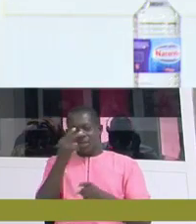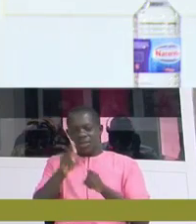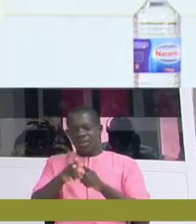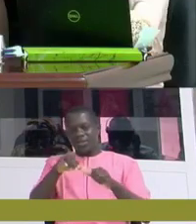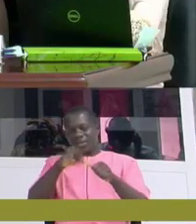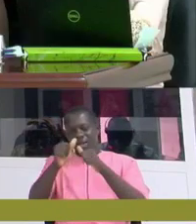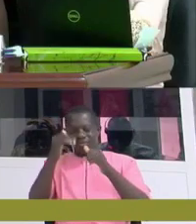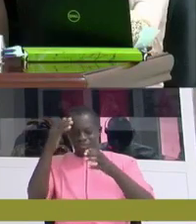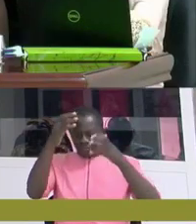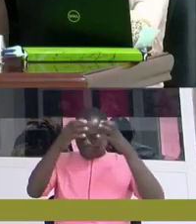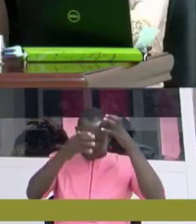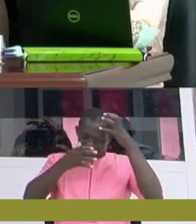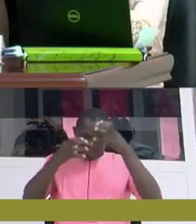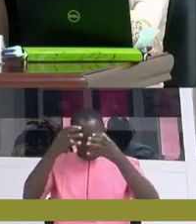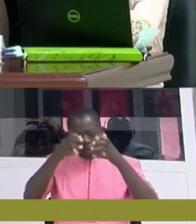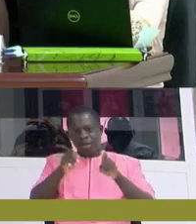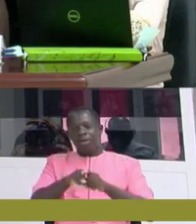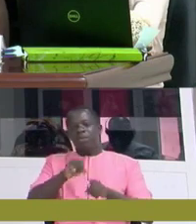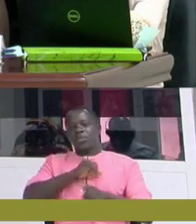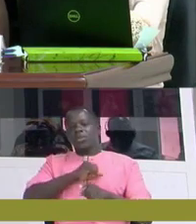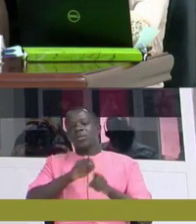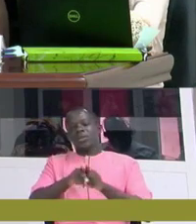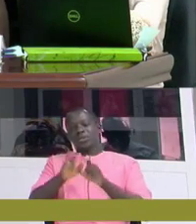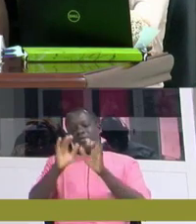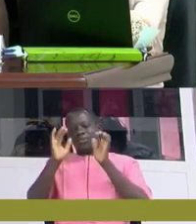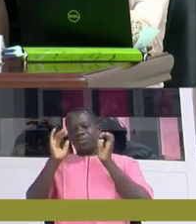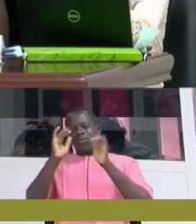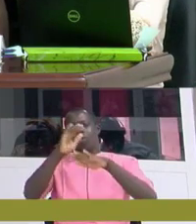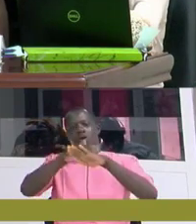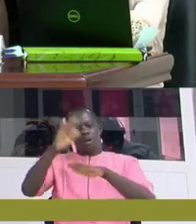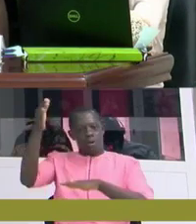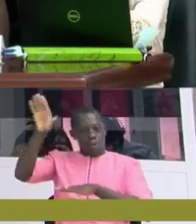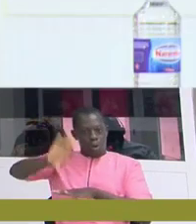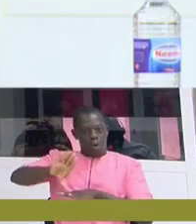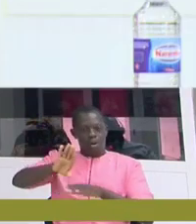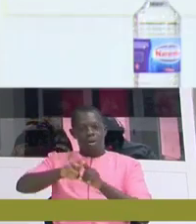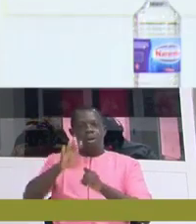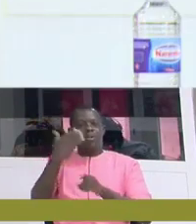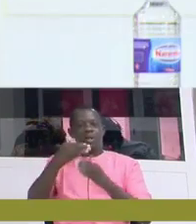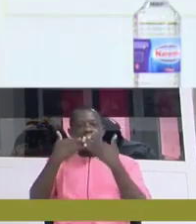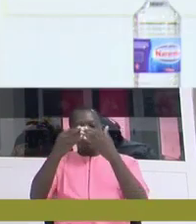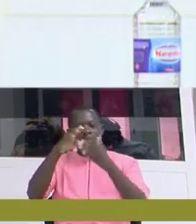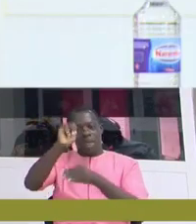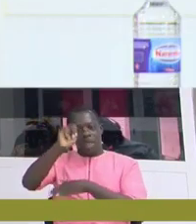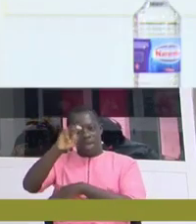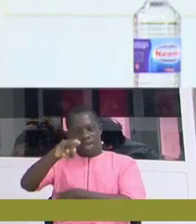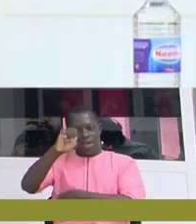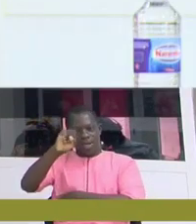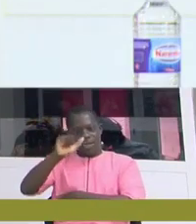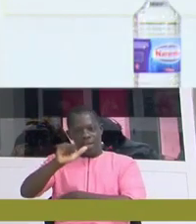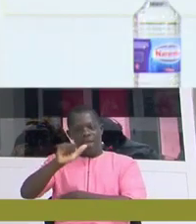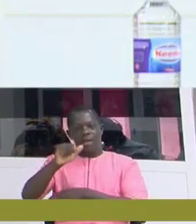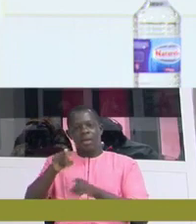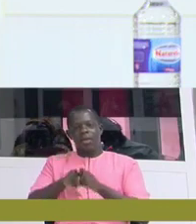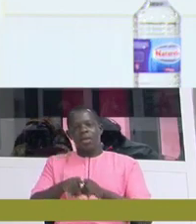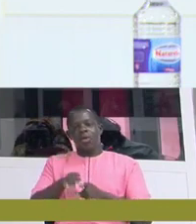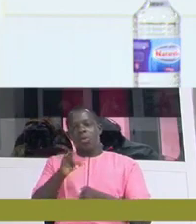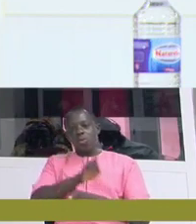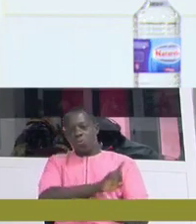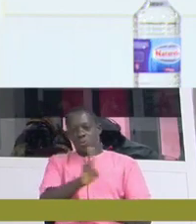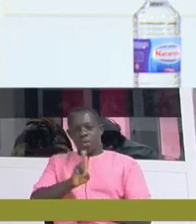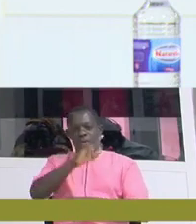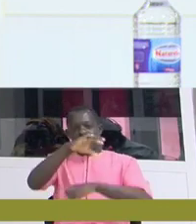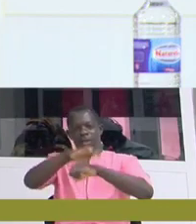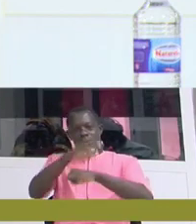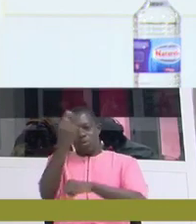I was dizzy. I leaned on the wall. He said to me, Esa. He said